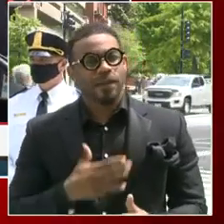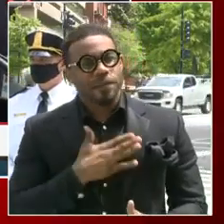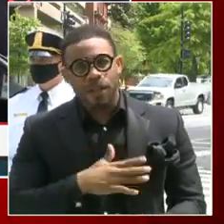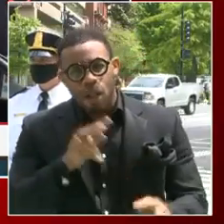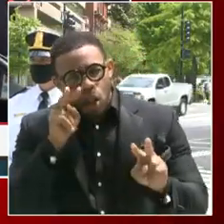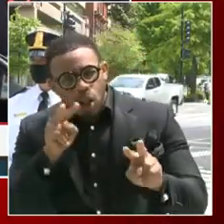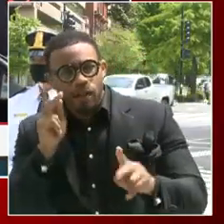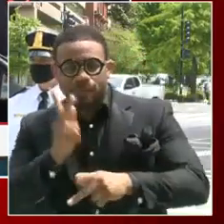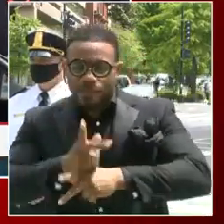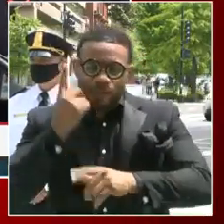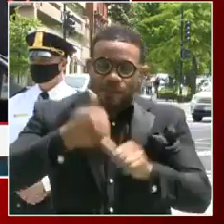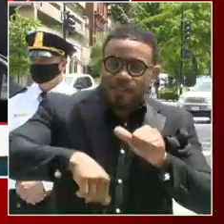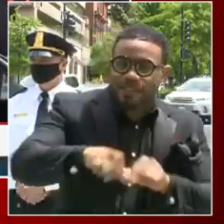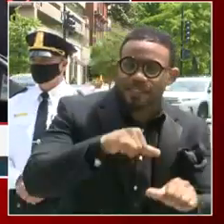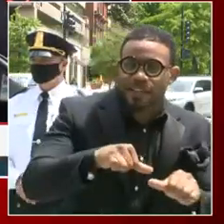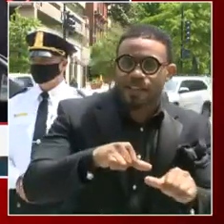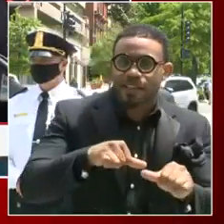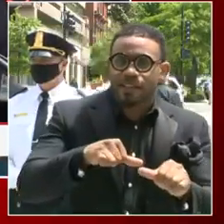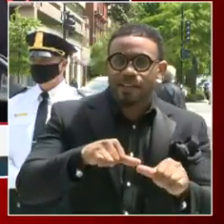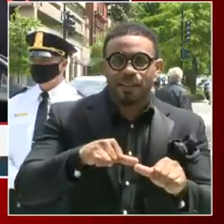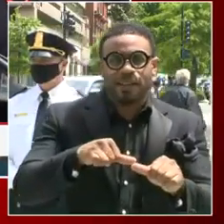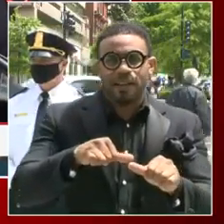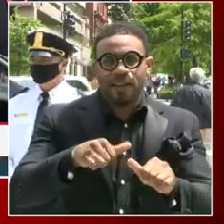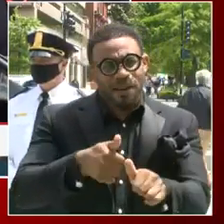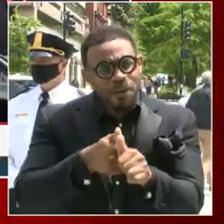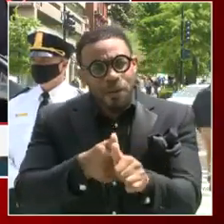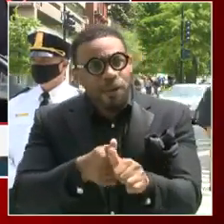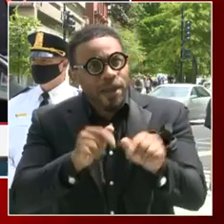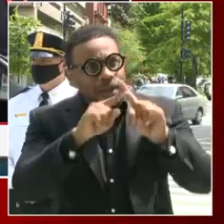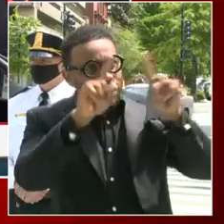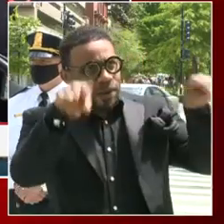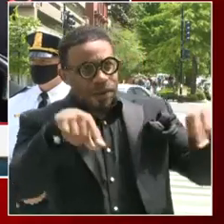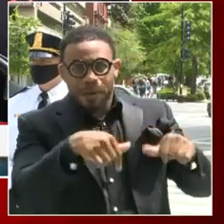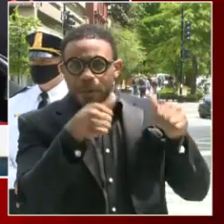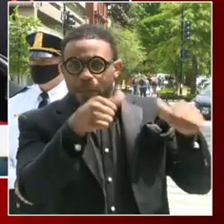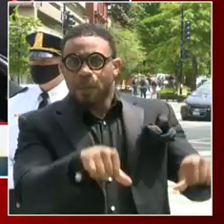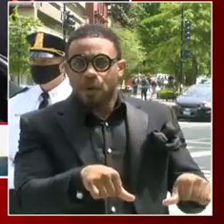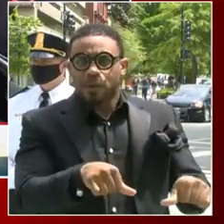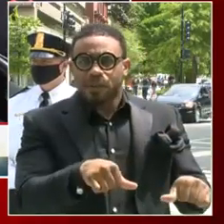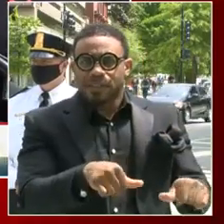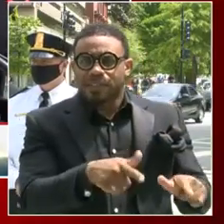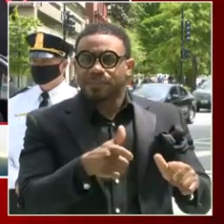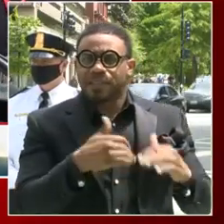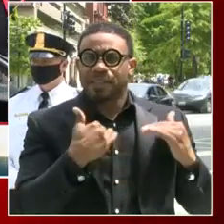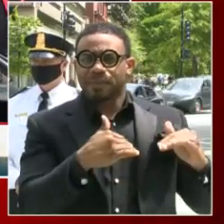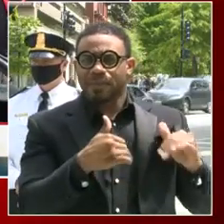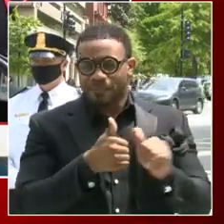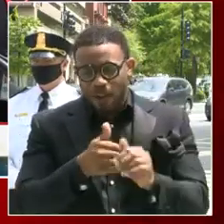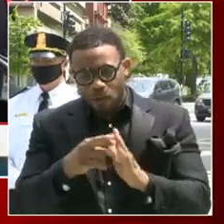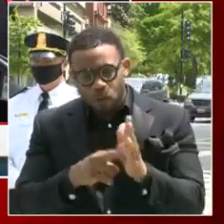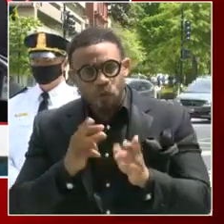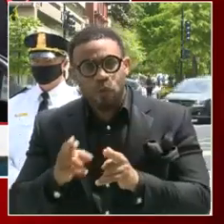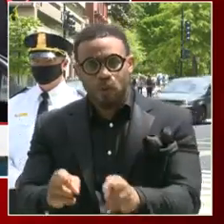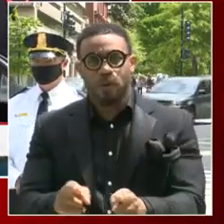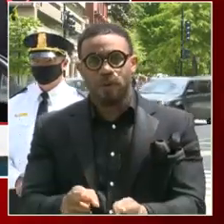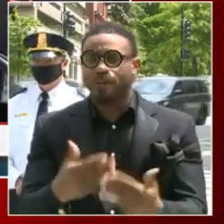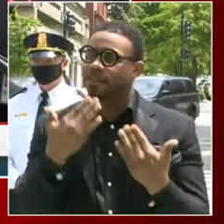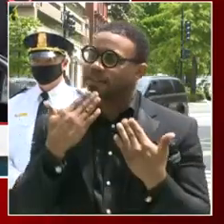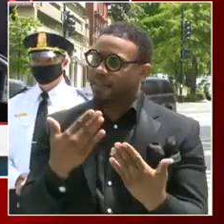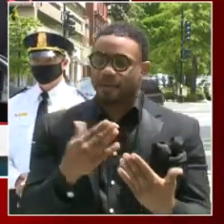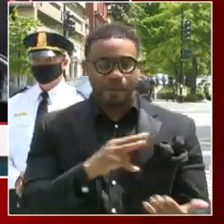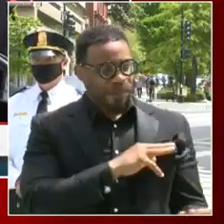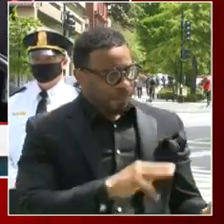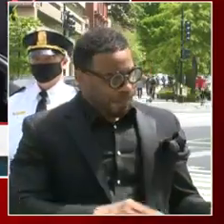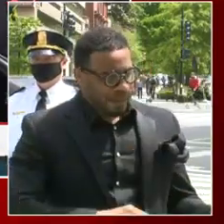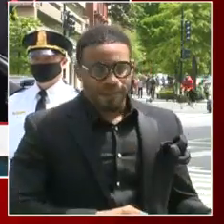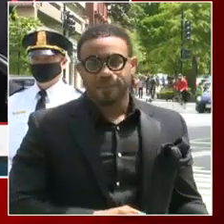Please look out for each other, obey the posted speed limits, and always follow the rules of the road. Again, I want to thank you, Mayor